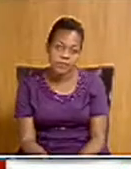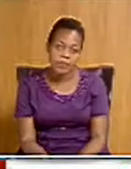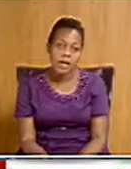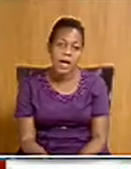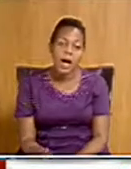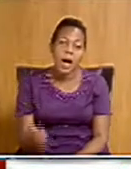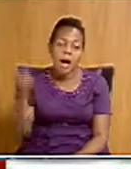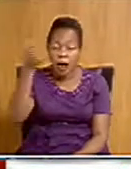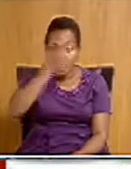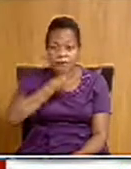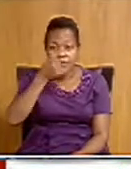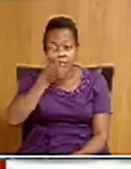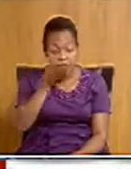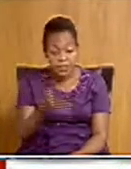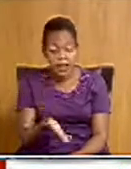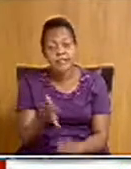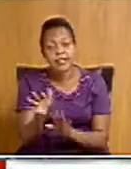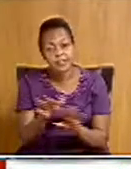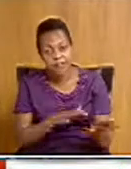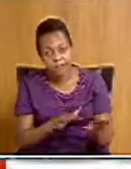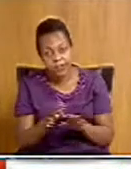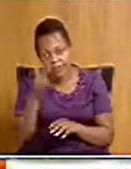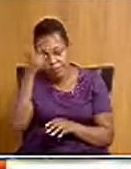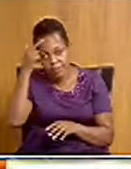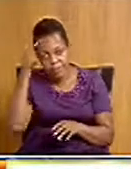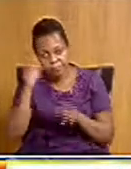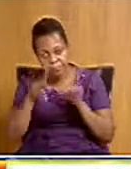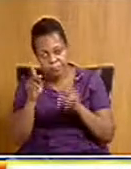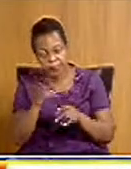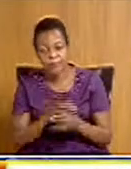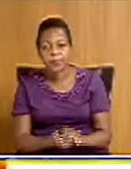In Africa here, they are suffering.